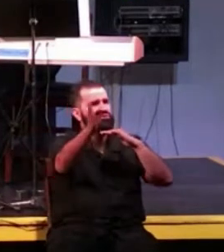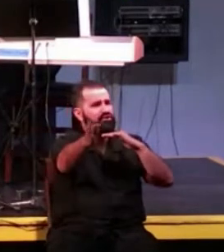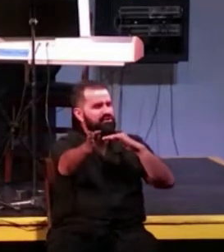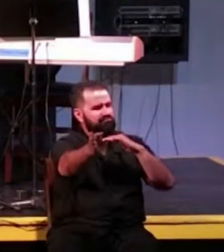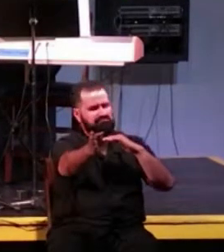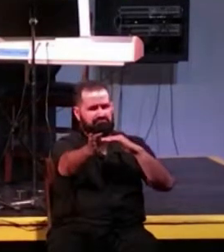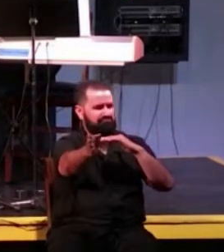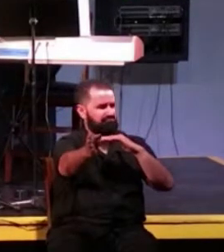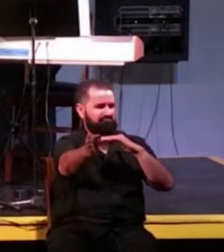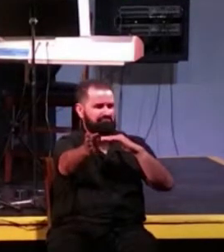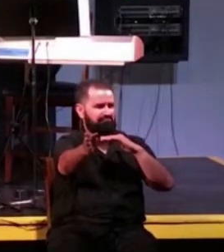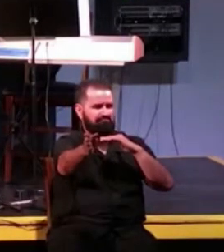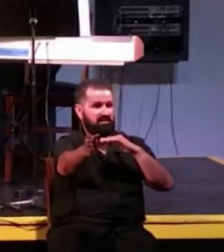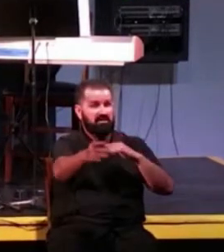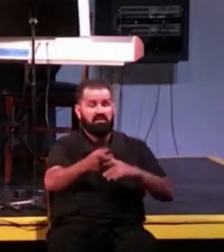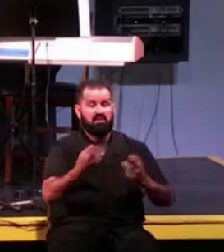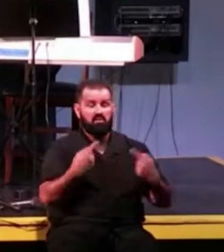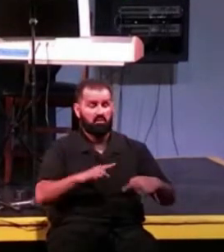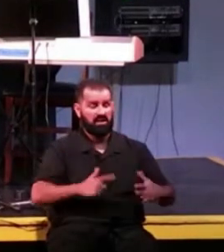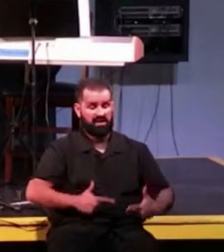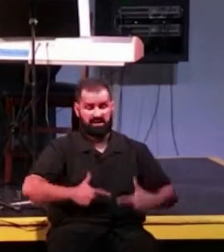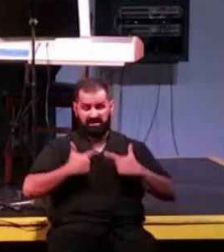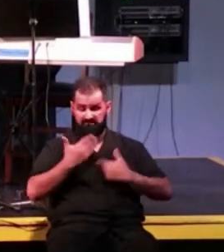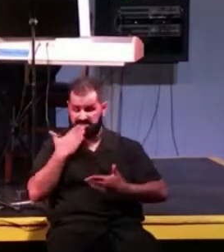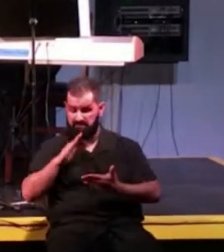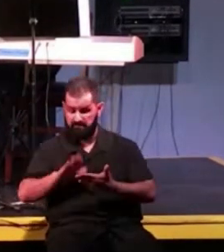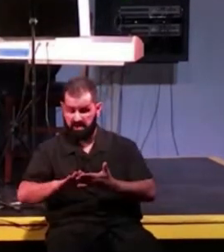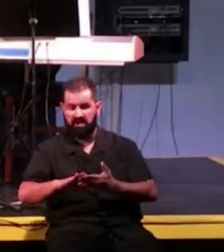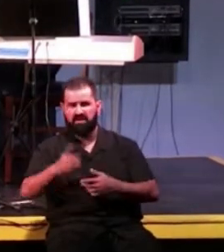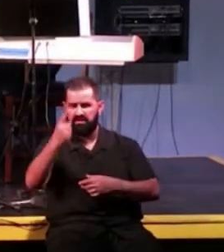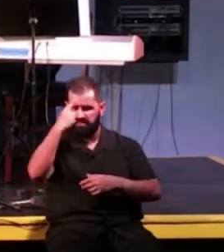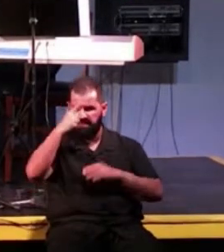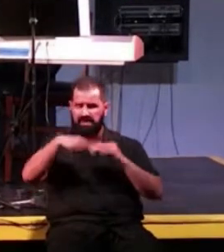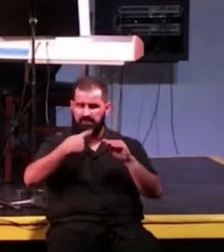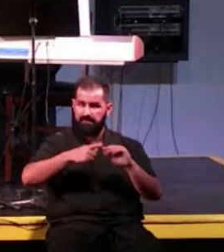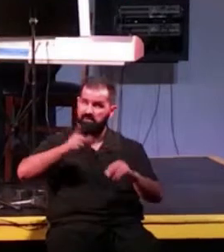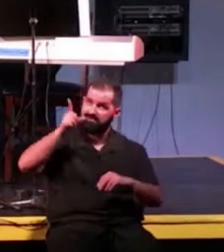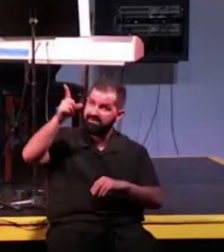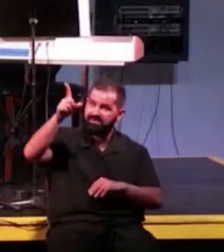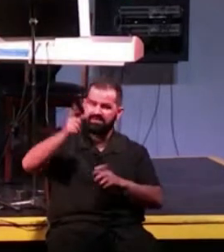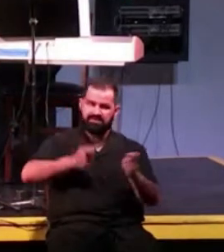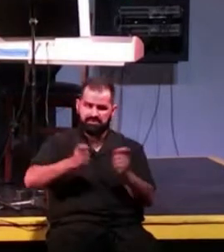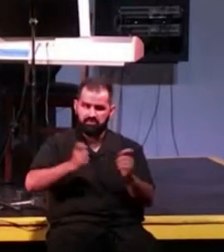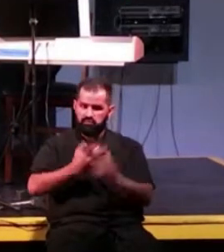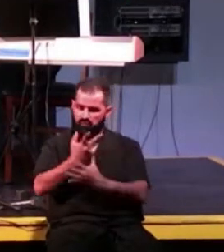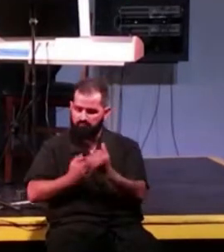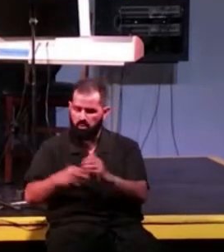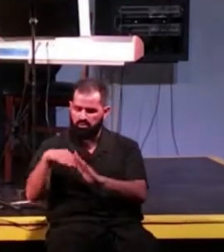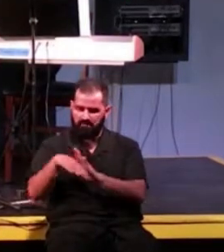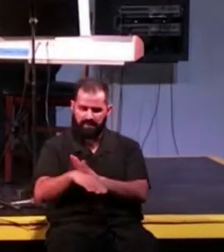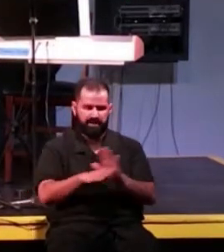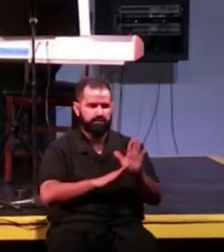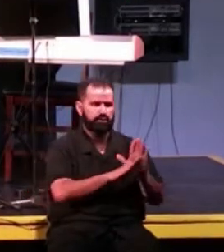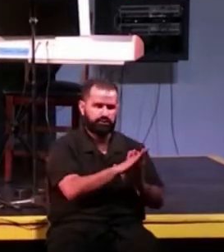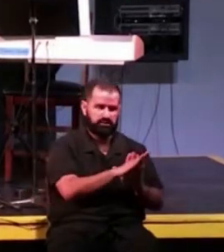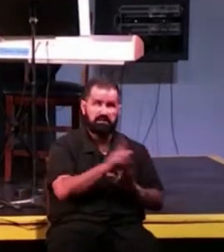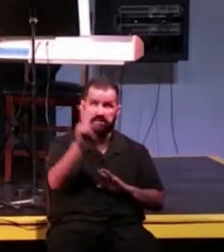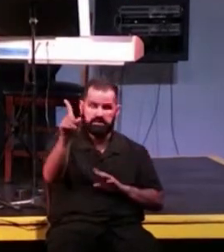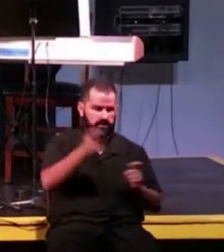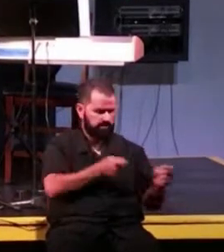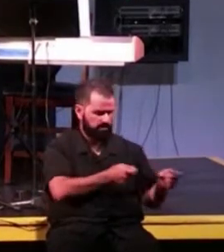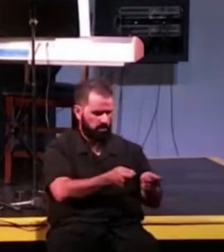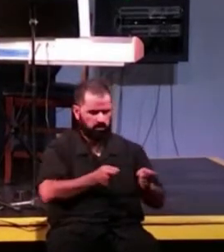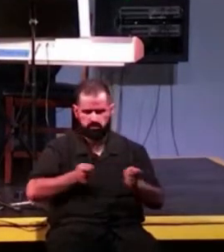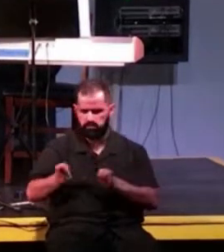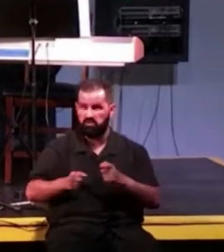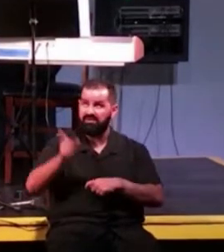what God says here? When times are bad, consider I'm in control of both good and bad, and I'm the one that